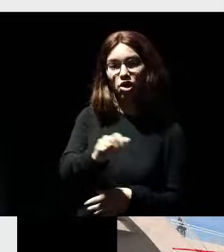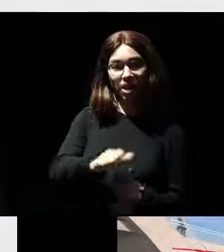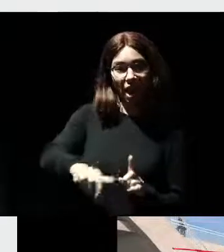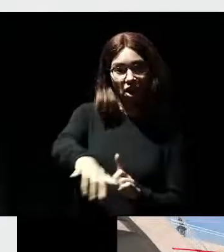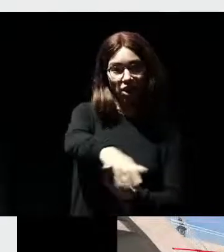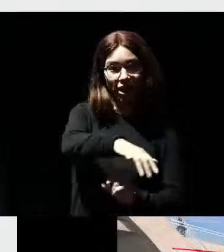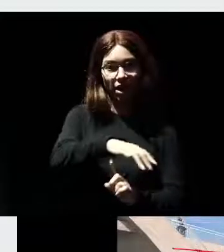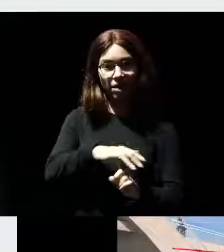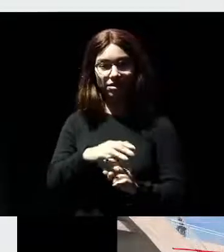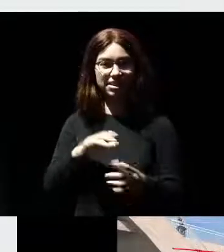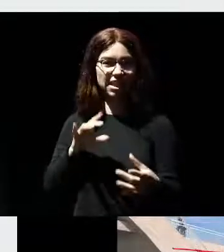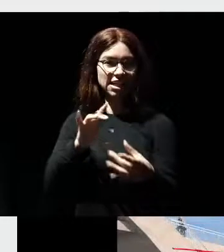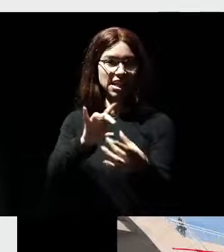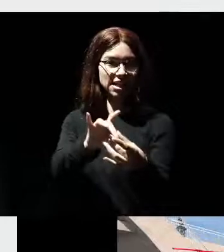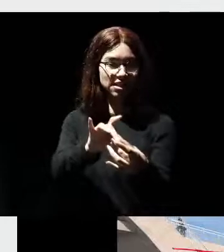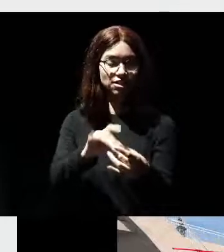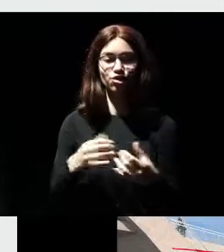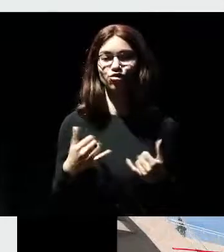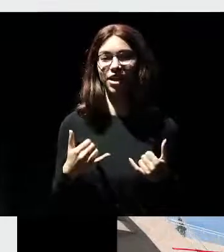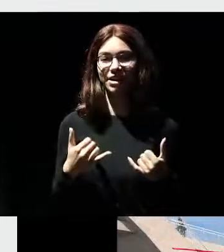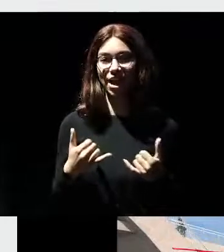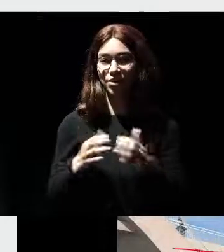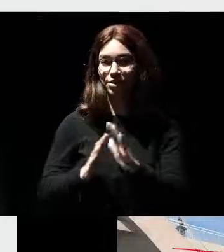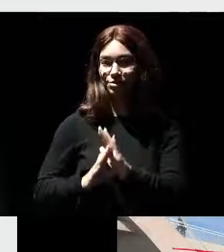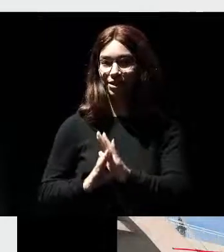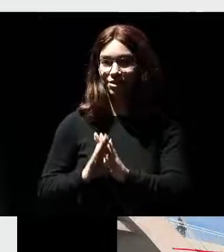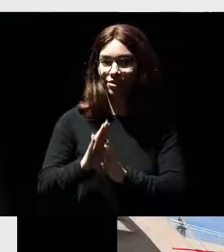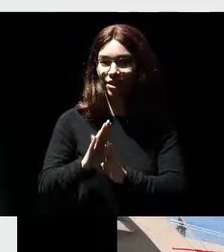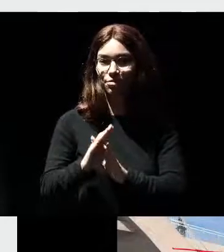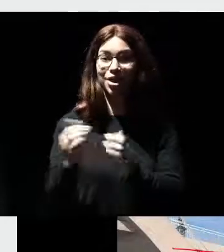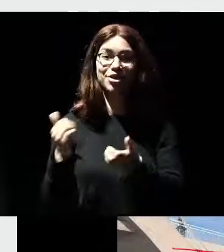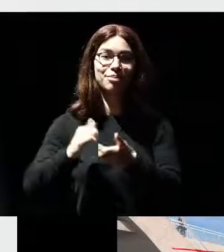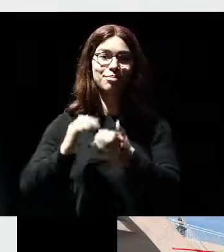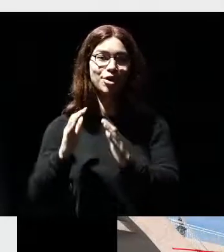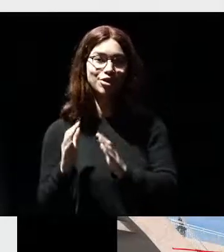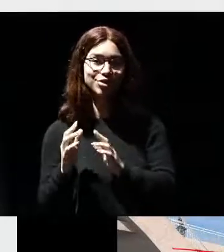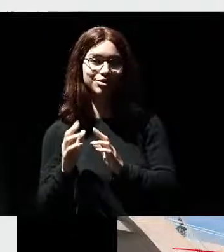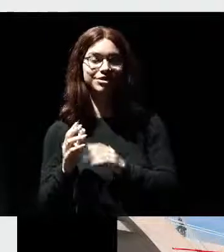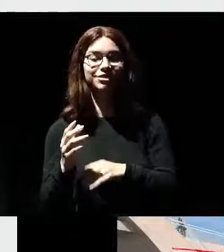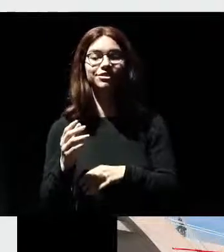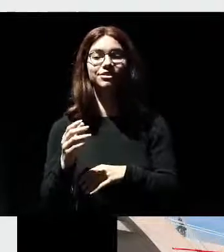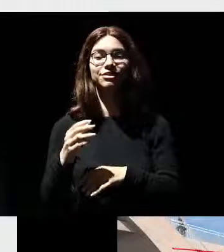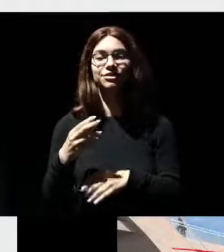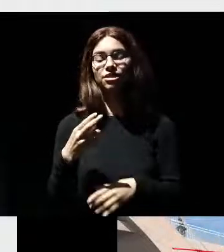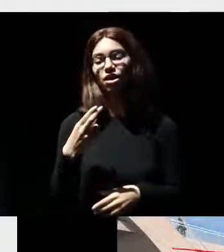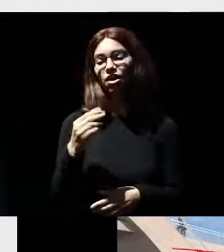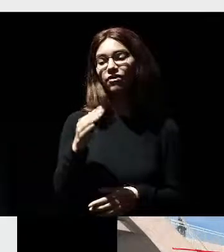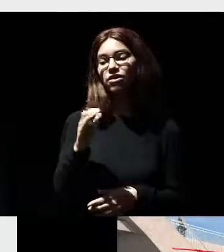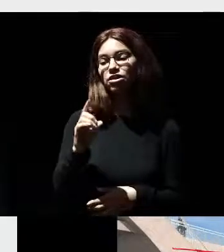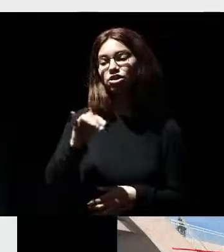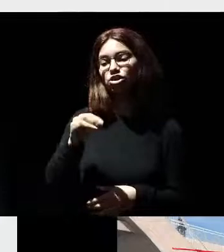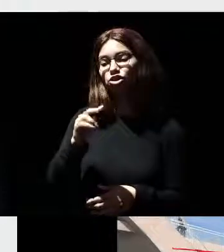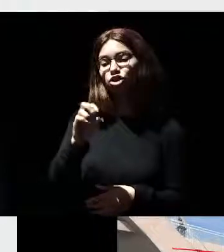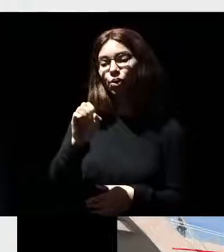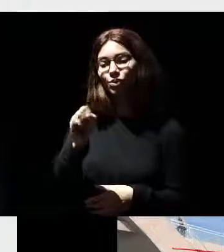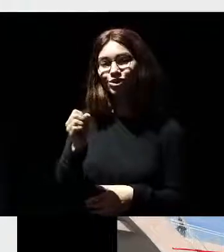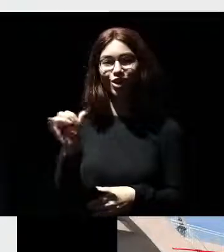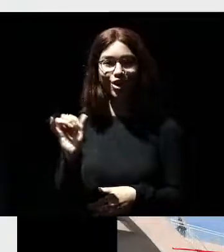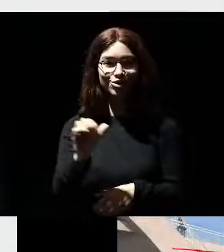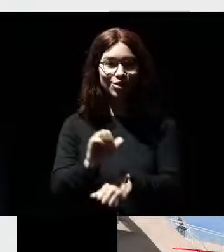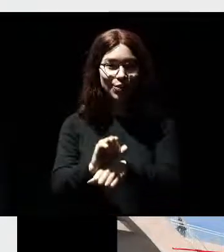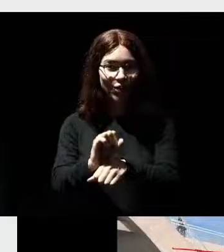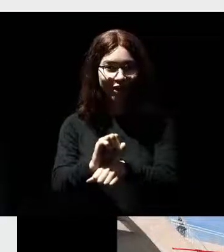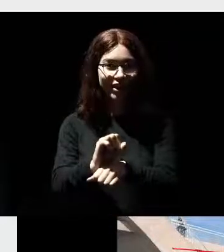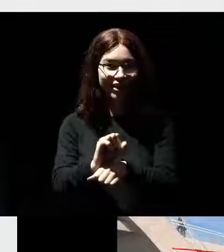incidentally is being developed by our partners on the project, Hargraves Jones, who is also